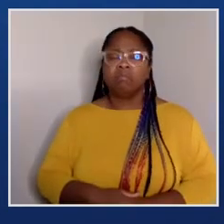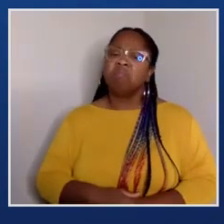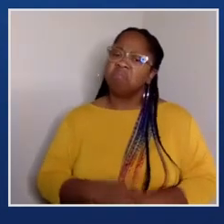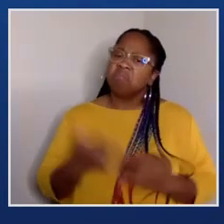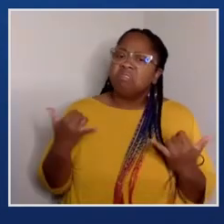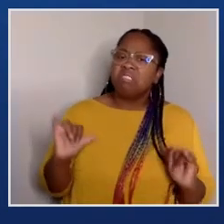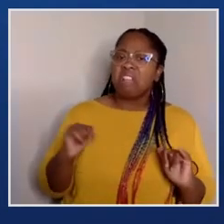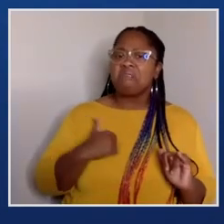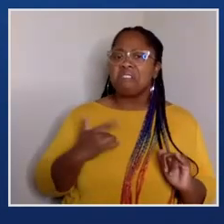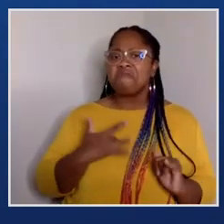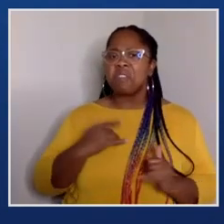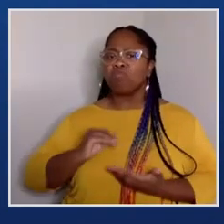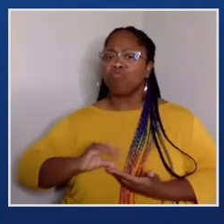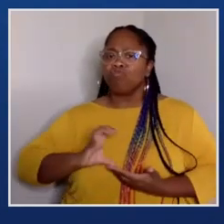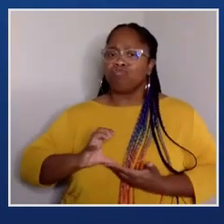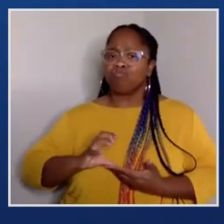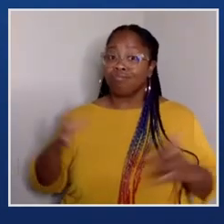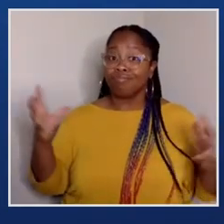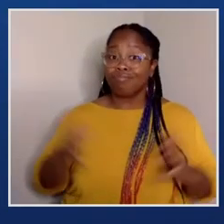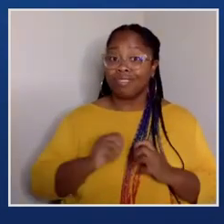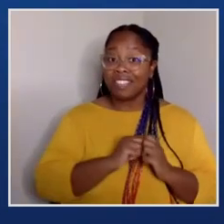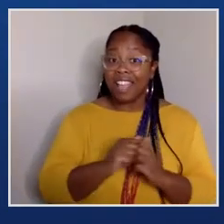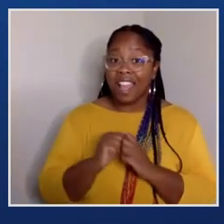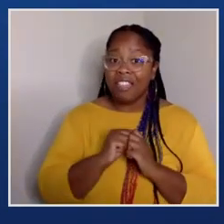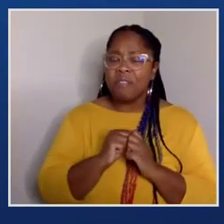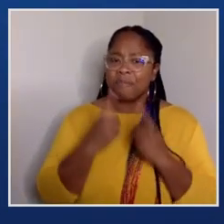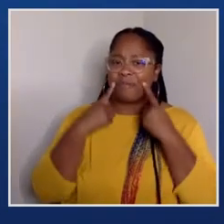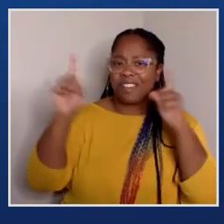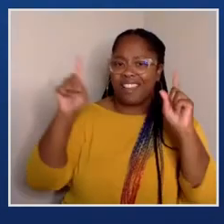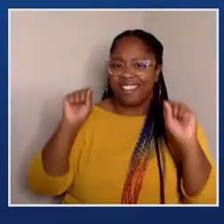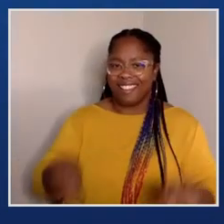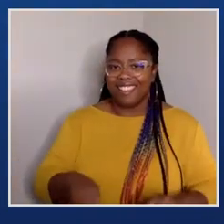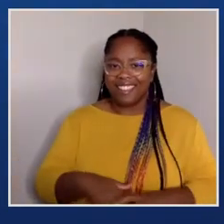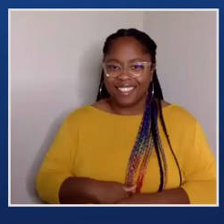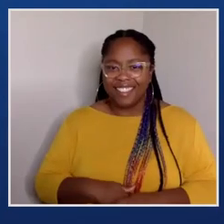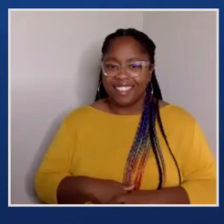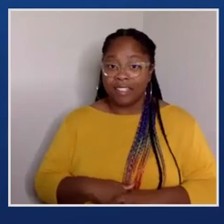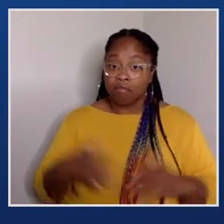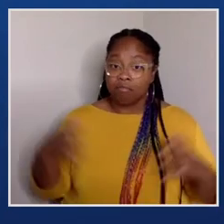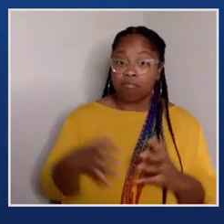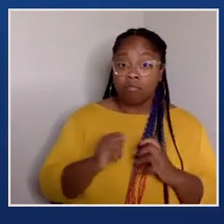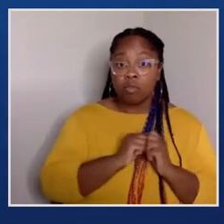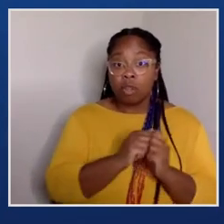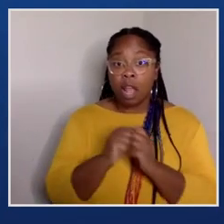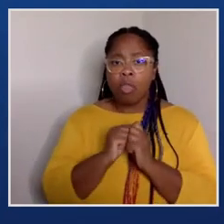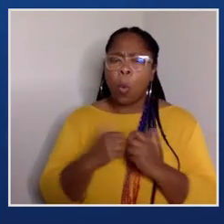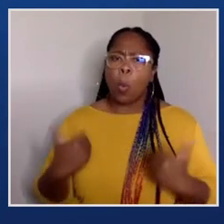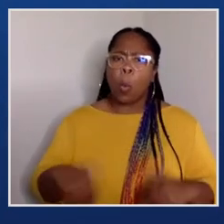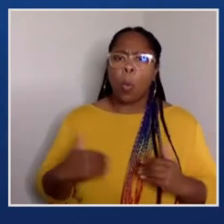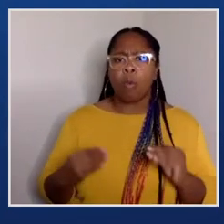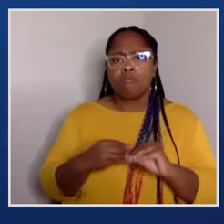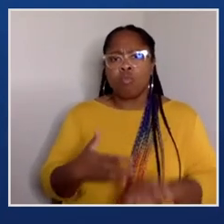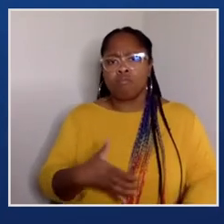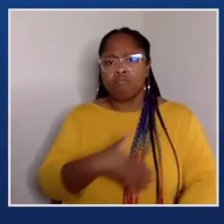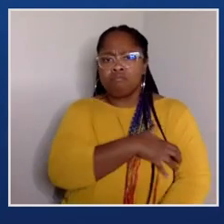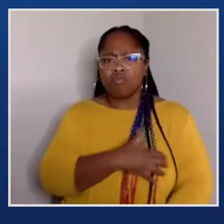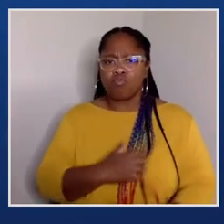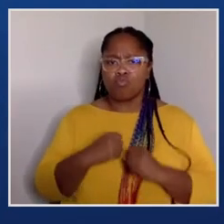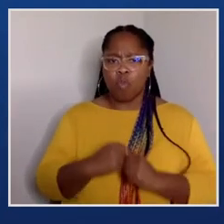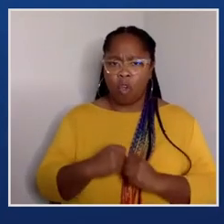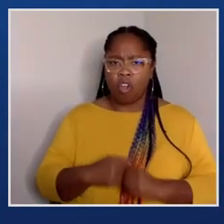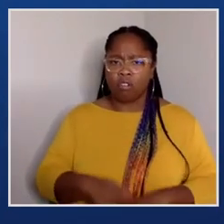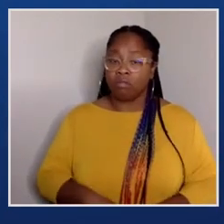that we can do it together. We are much stronger when we come together. Remember, united